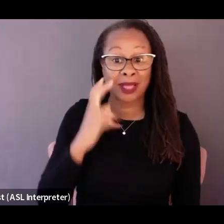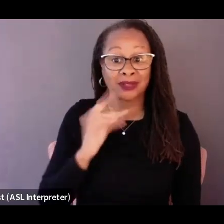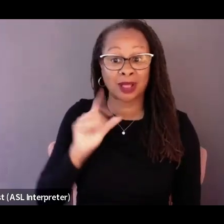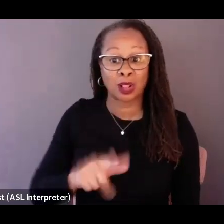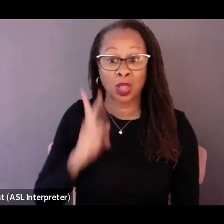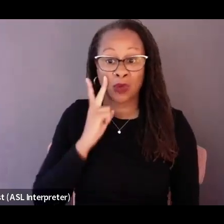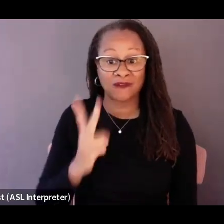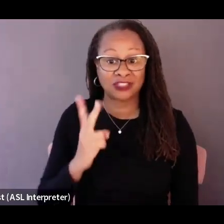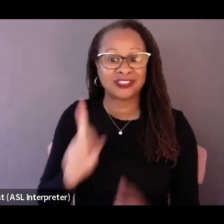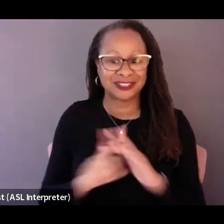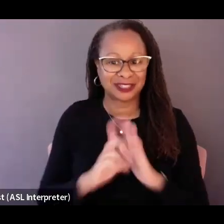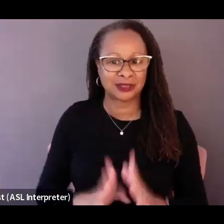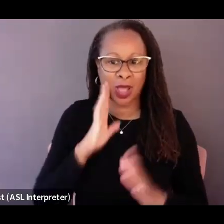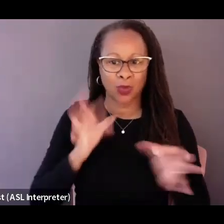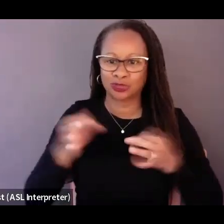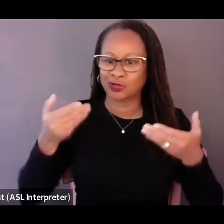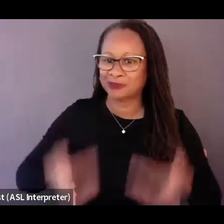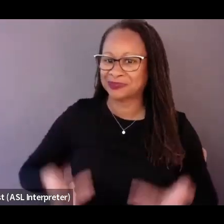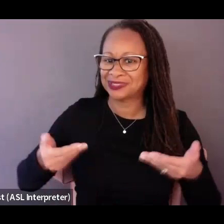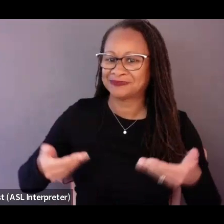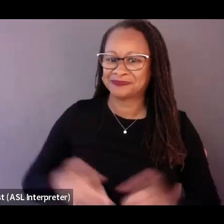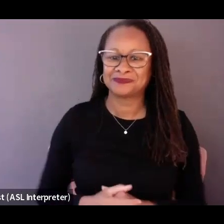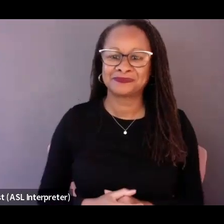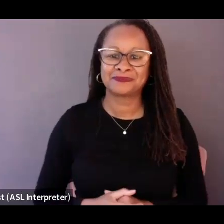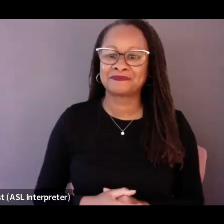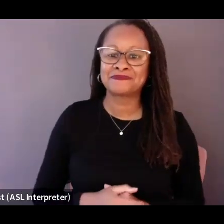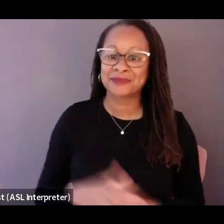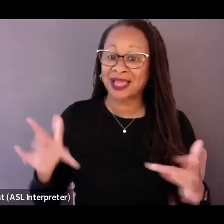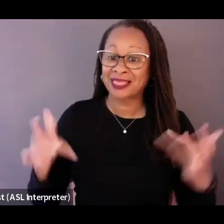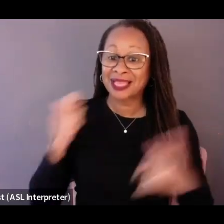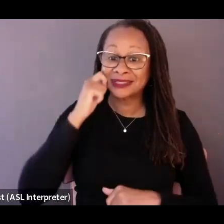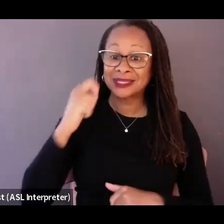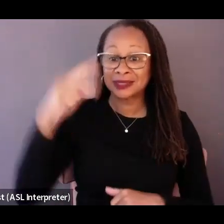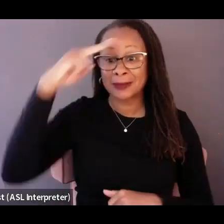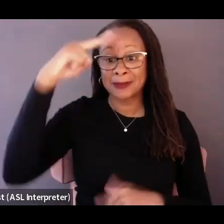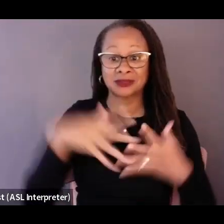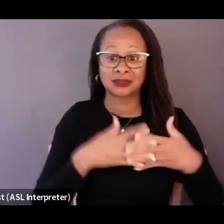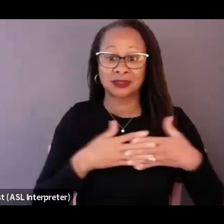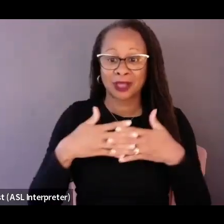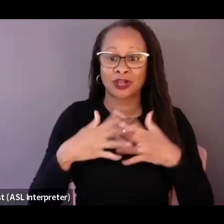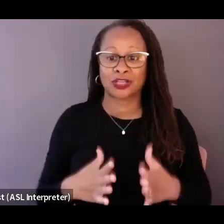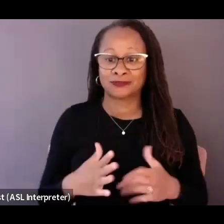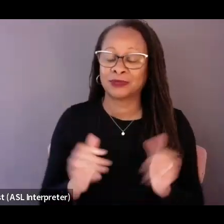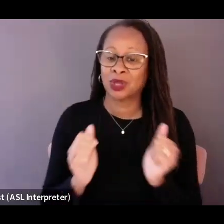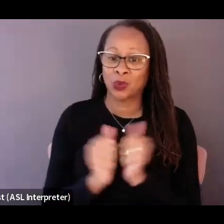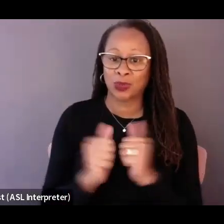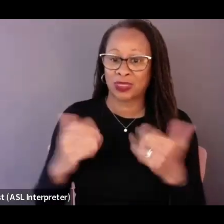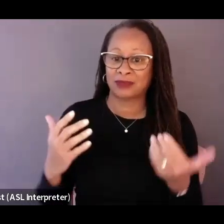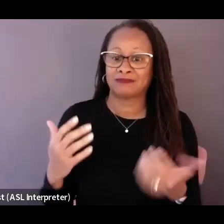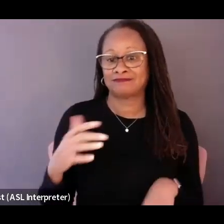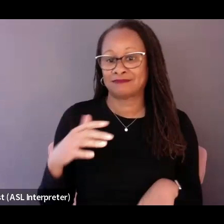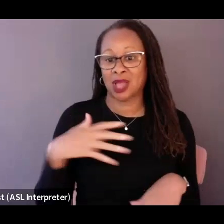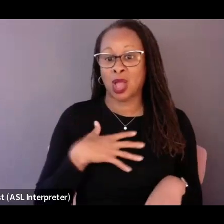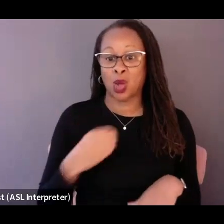vision attendees, I'm going to describe myself. I am a light-skinned Mexican-American wearing a